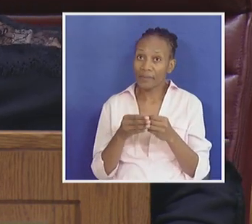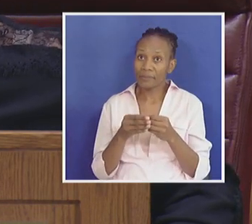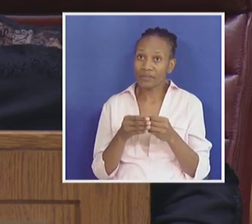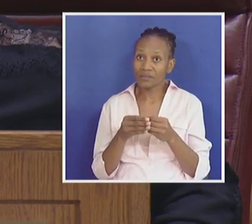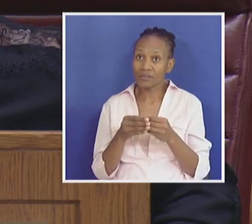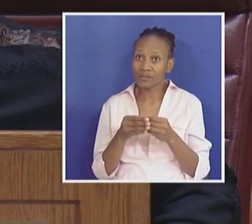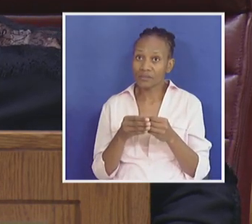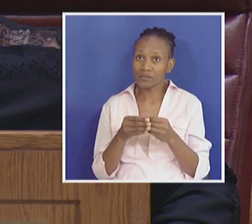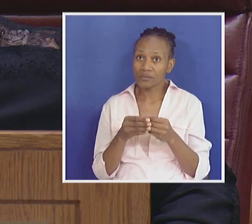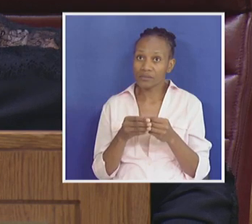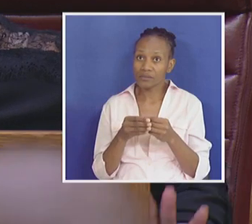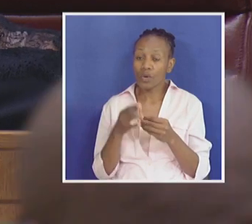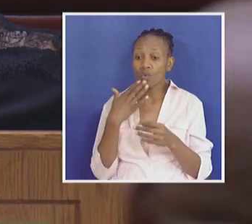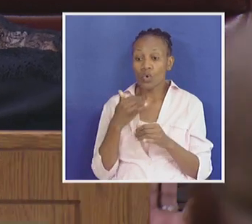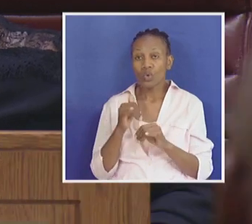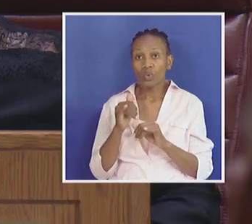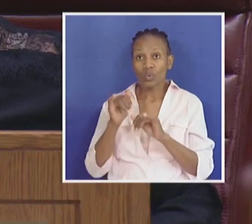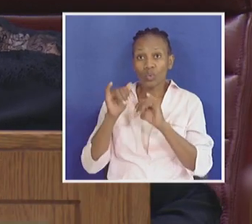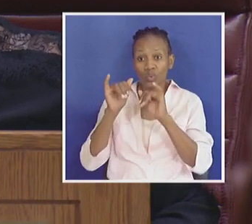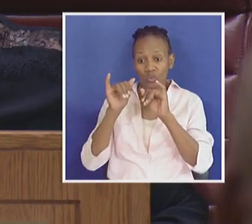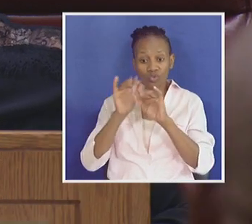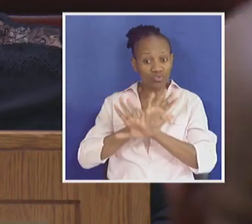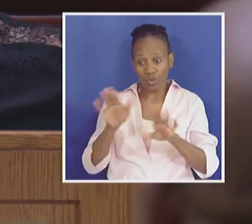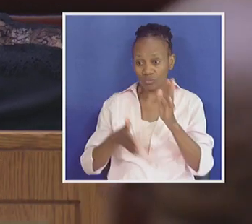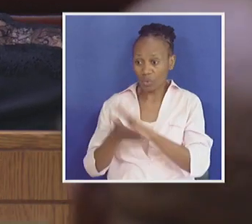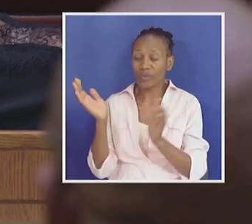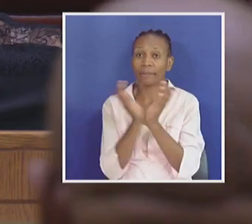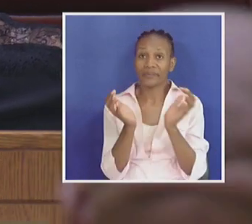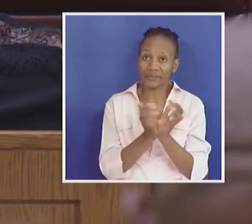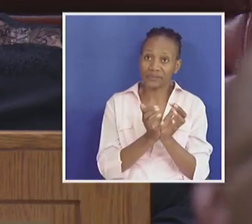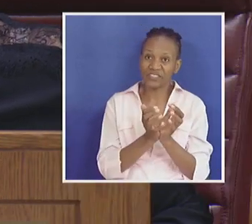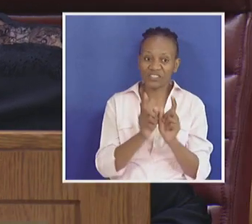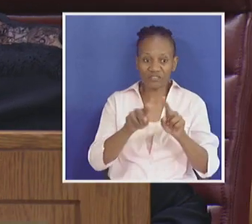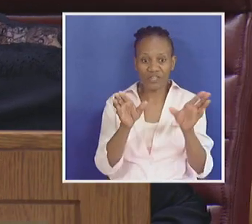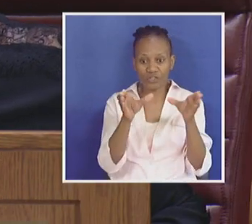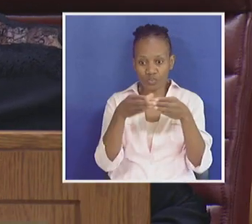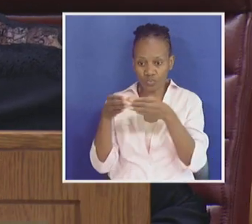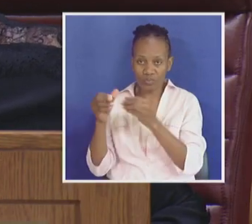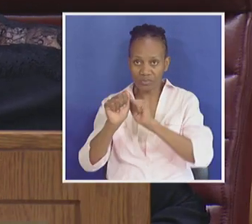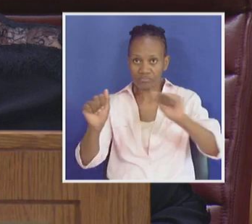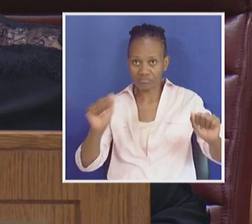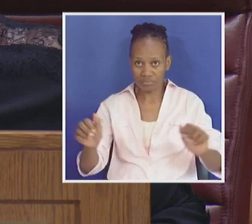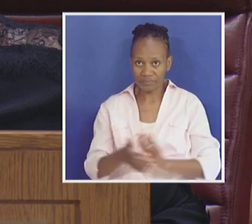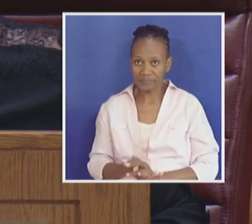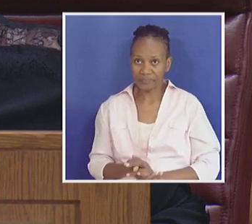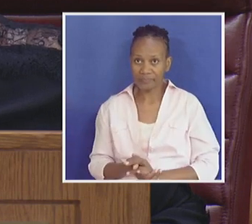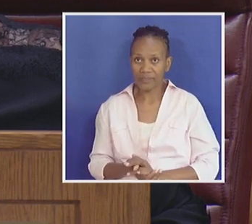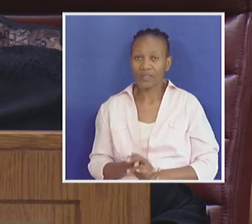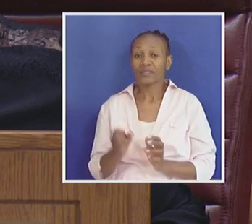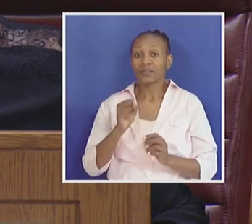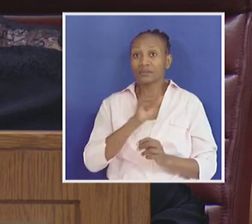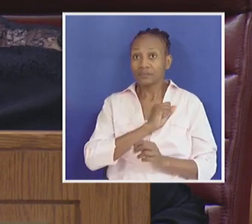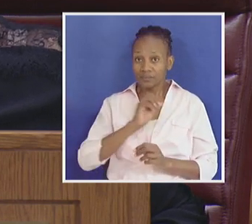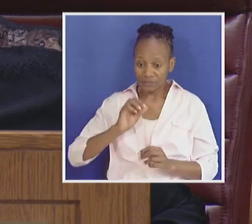to their party caucuses, the administration is prepared to start